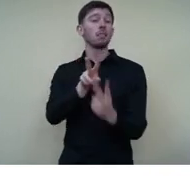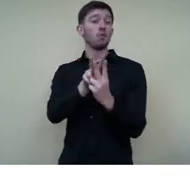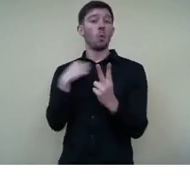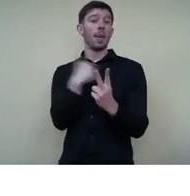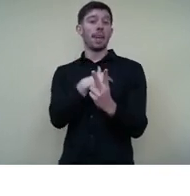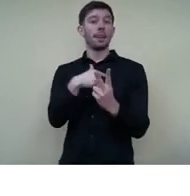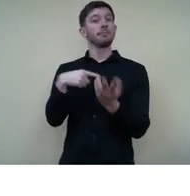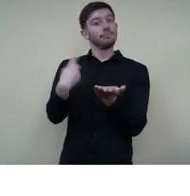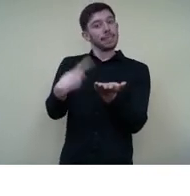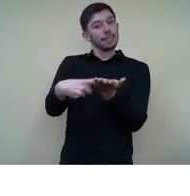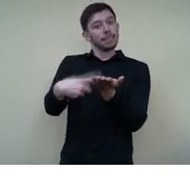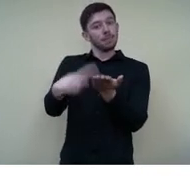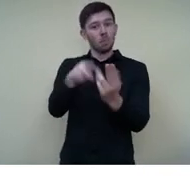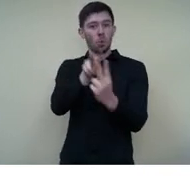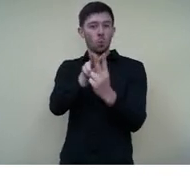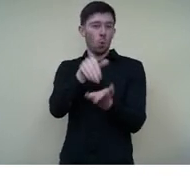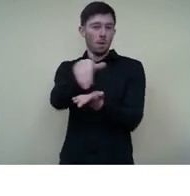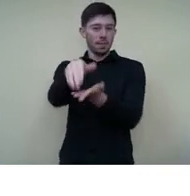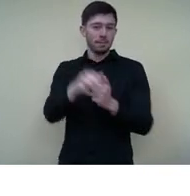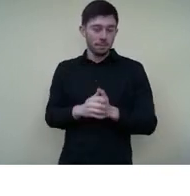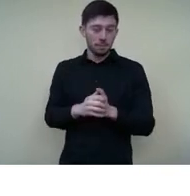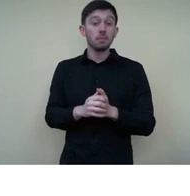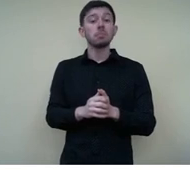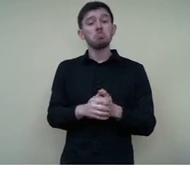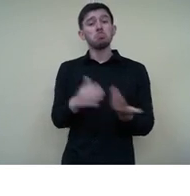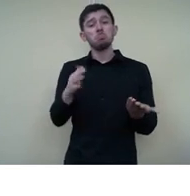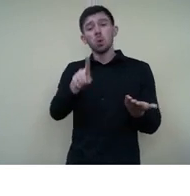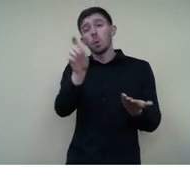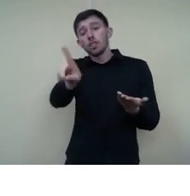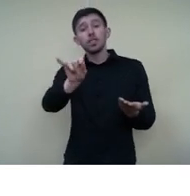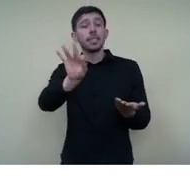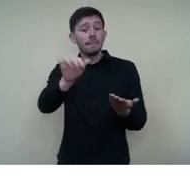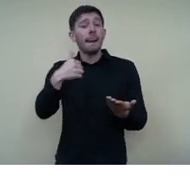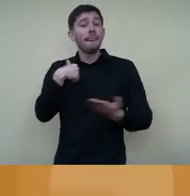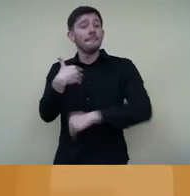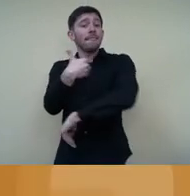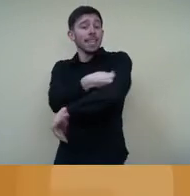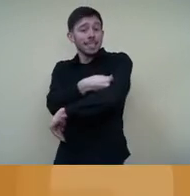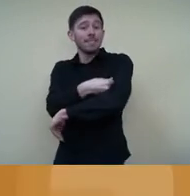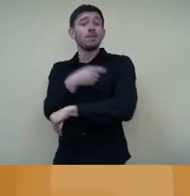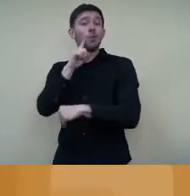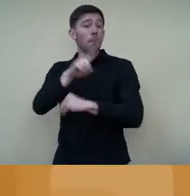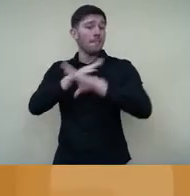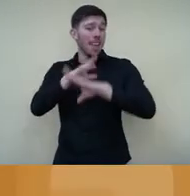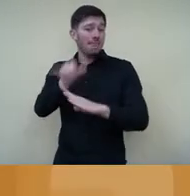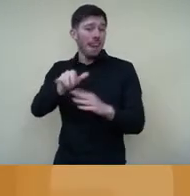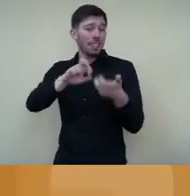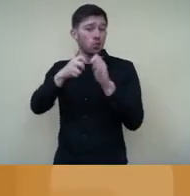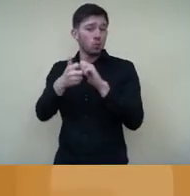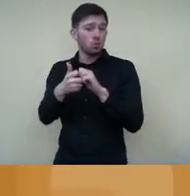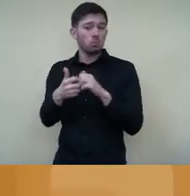fact we have vaccinations for them. I guess the question is, if we have vaccines that prevent these issues, then what's the problem,